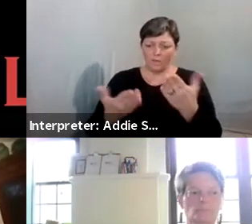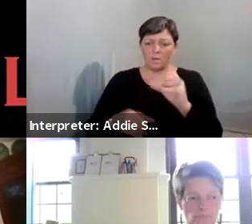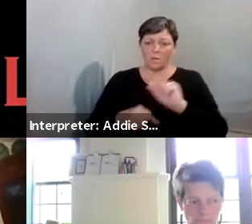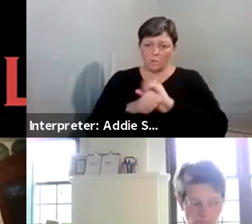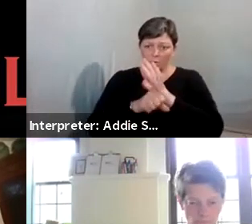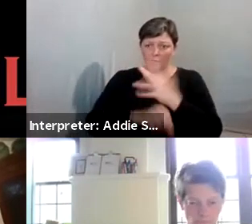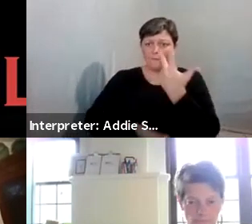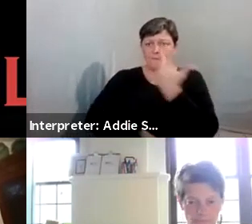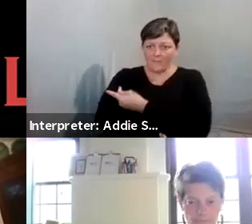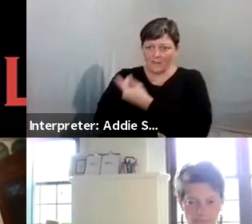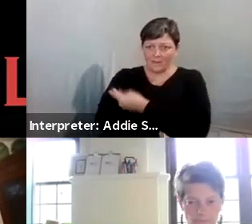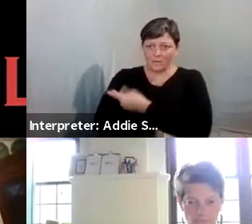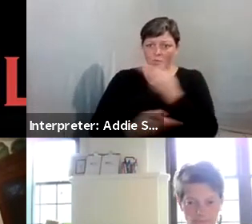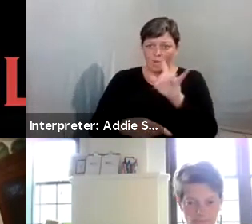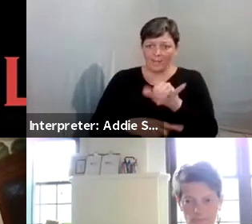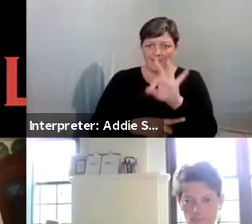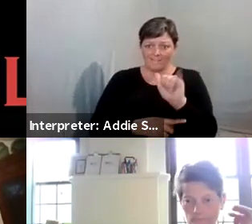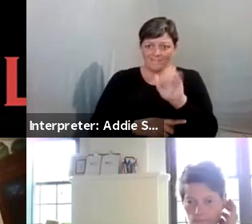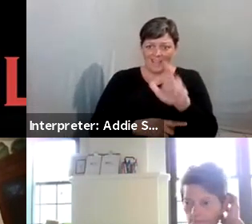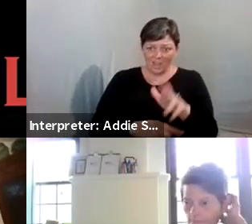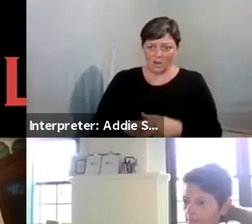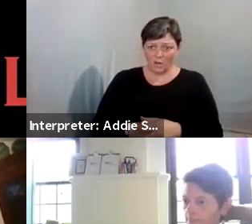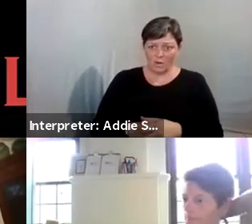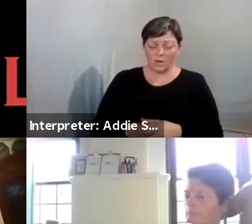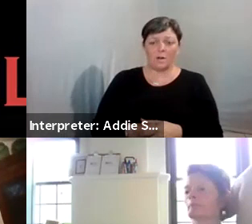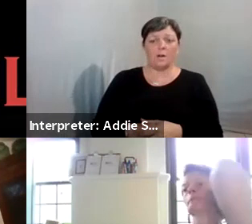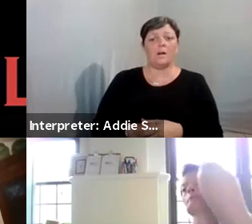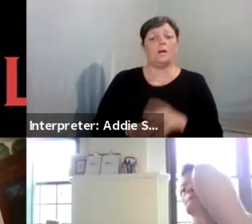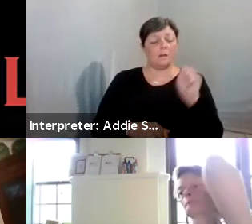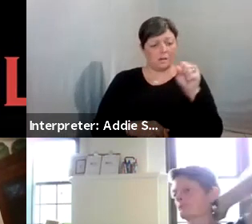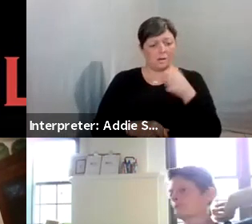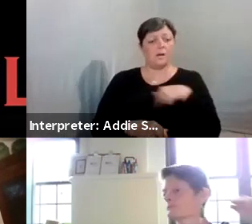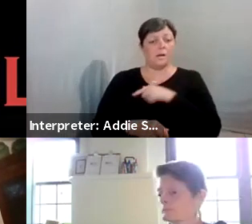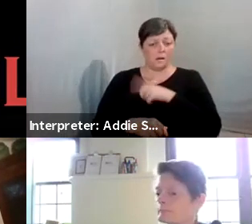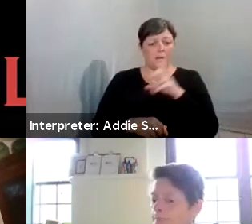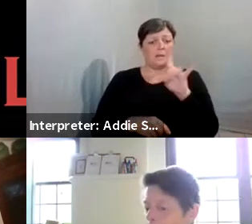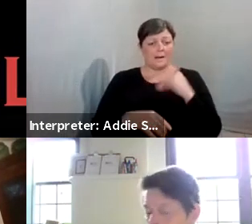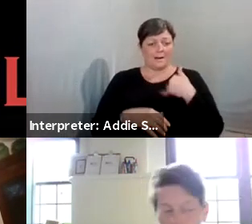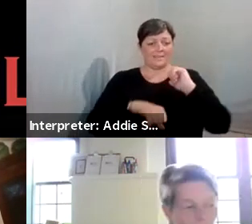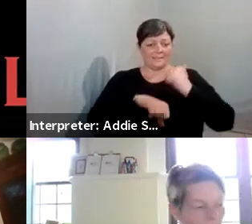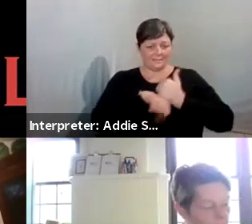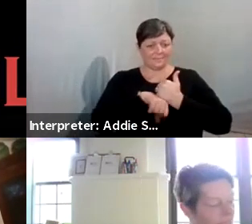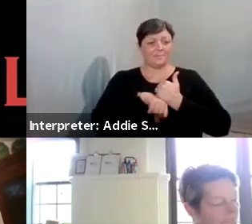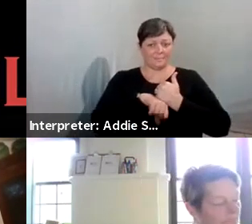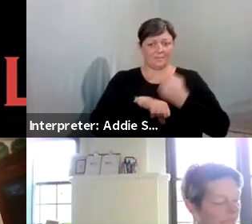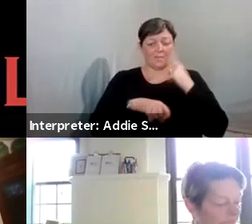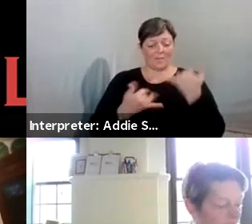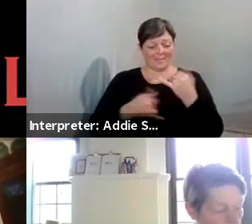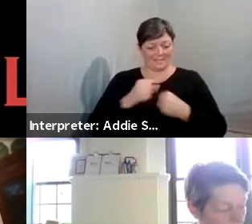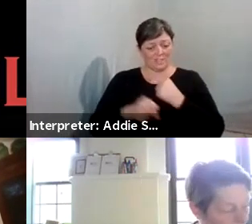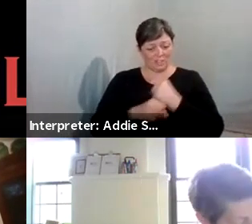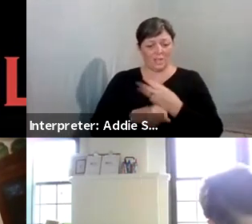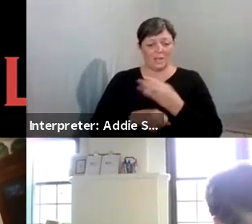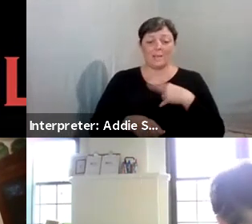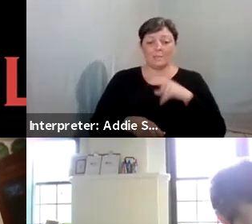COVID vaccines at that event? We did have them scheduled for this year, and I'm sure